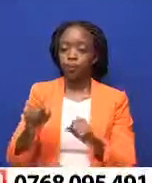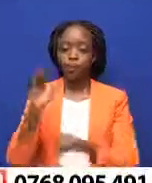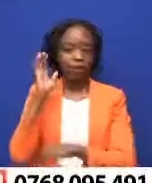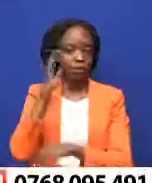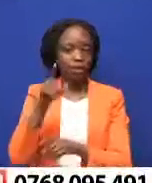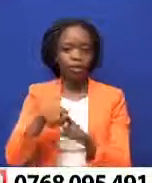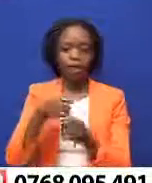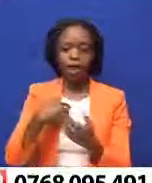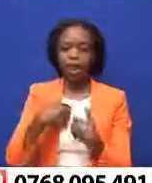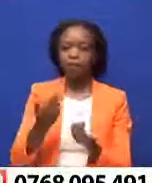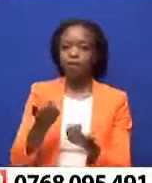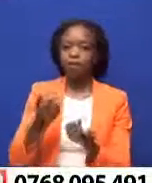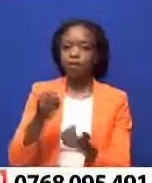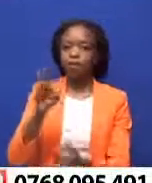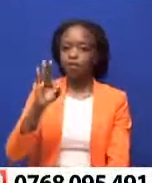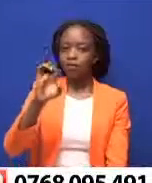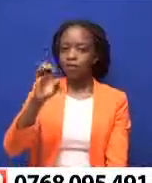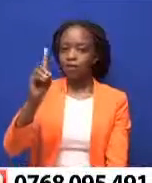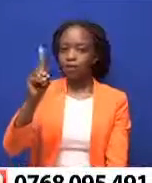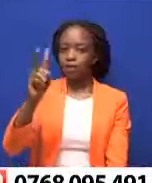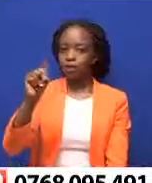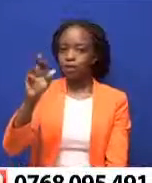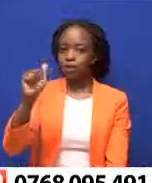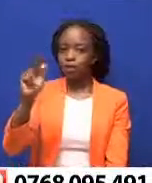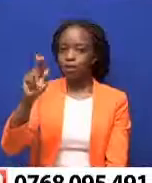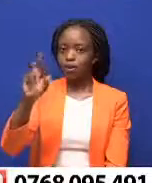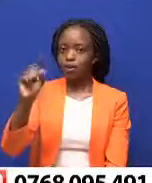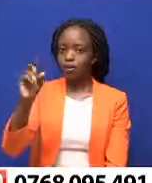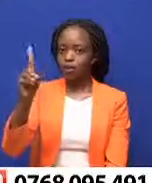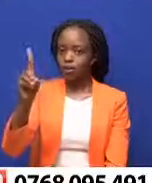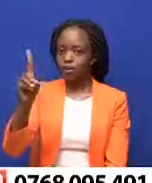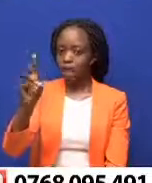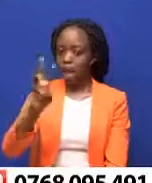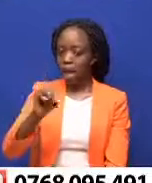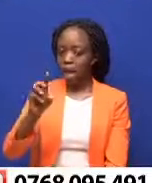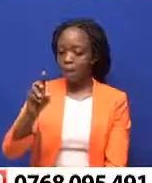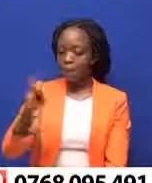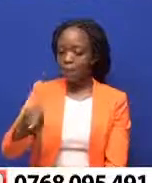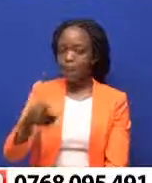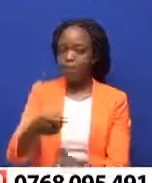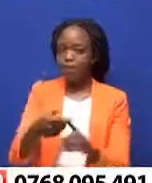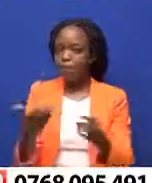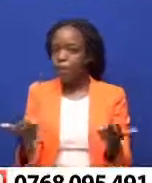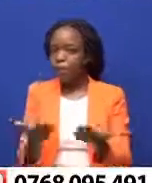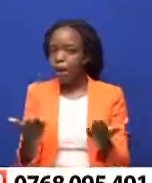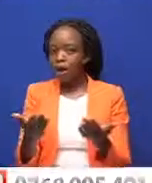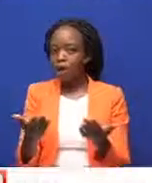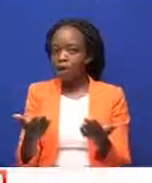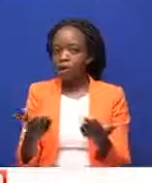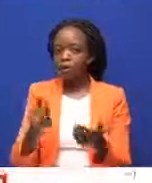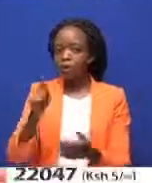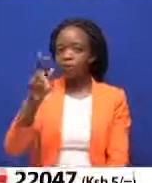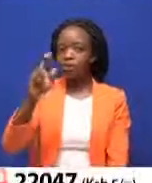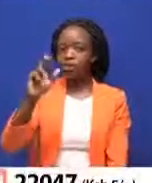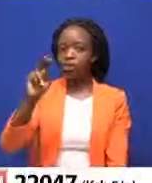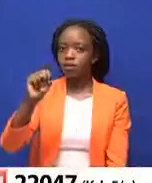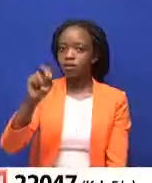have Honorable Ferdinand Wanyonyi. Honorable Ferdinand Wanyonyi, MP for Kwanza. He comes from Trans Nzoia